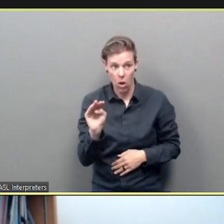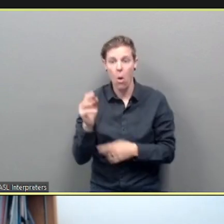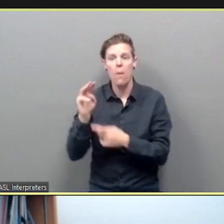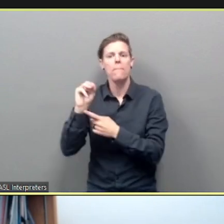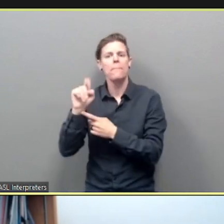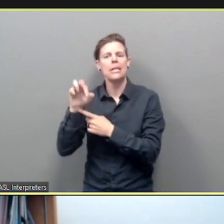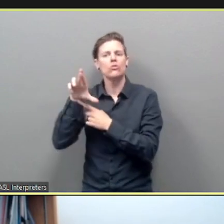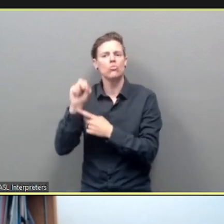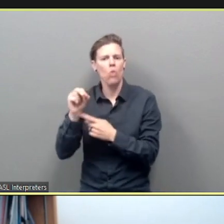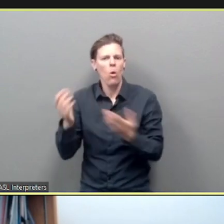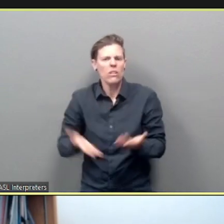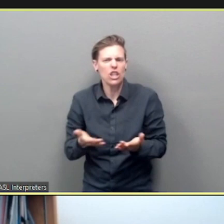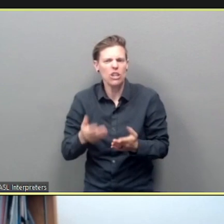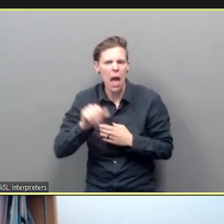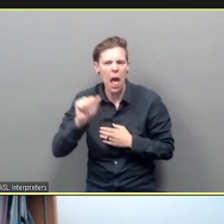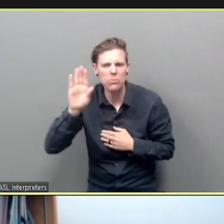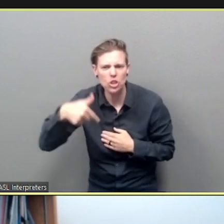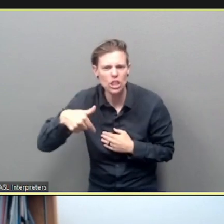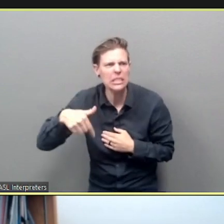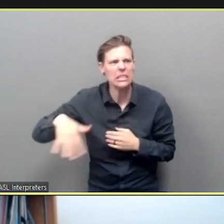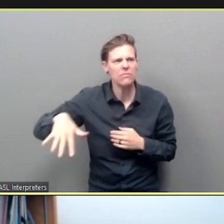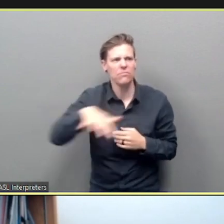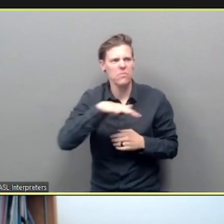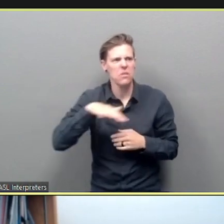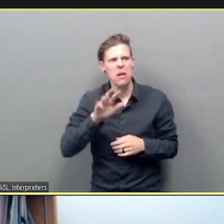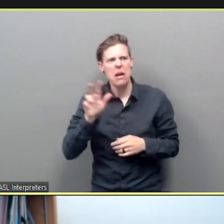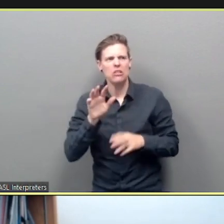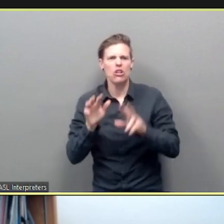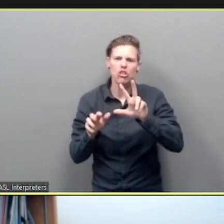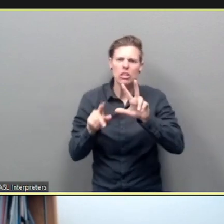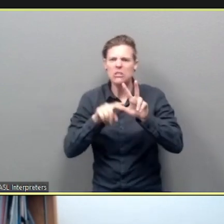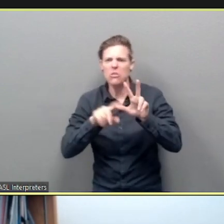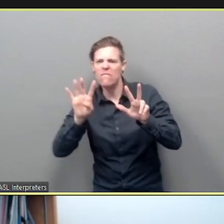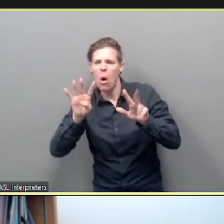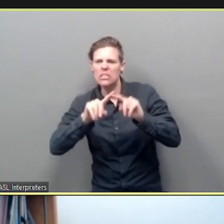has 4 counties. And again, this is